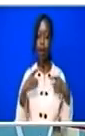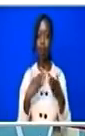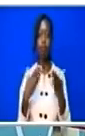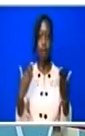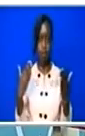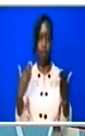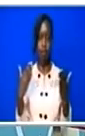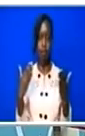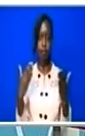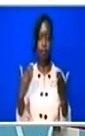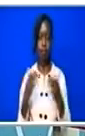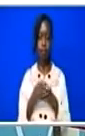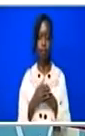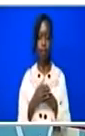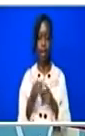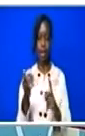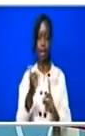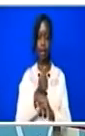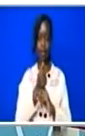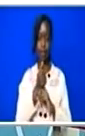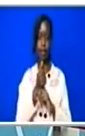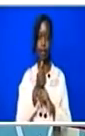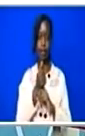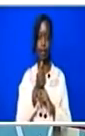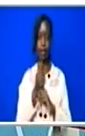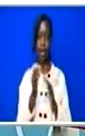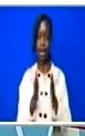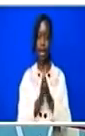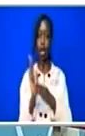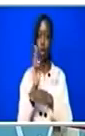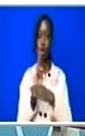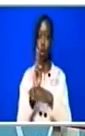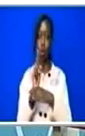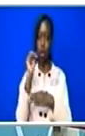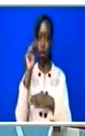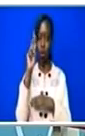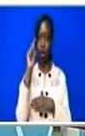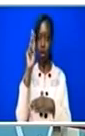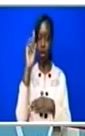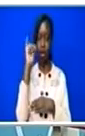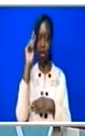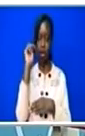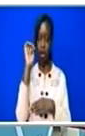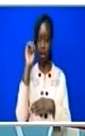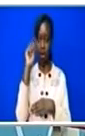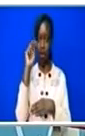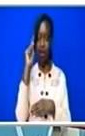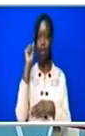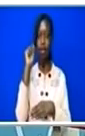organisms obtain and assimilate nutrients in their body